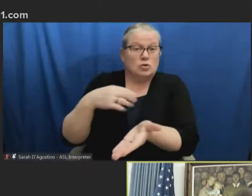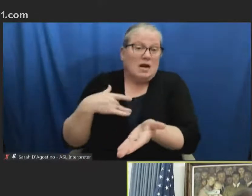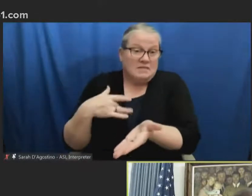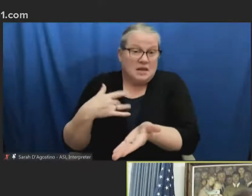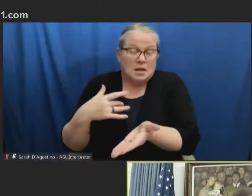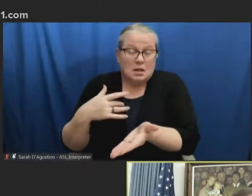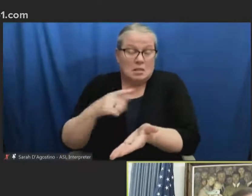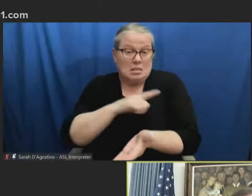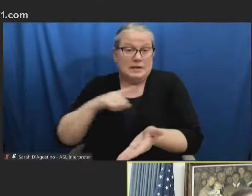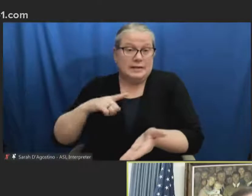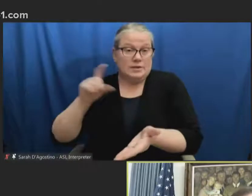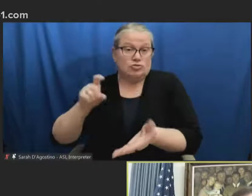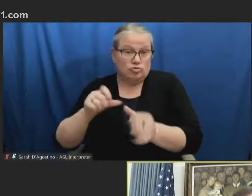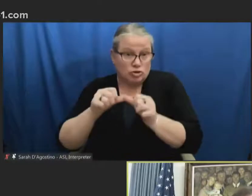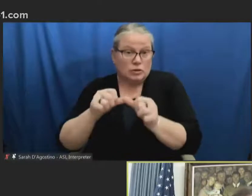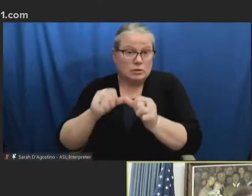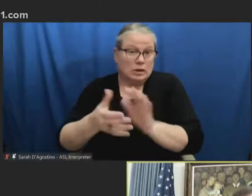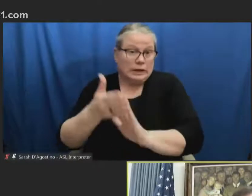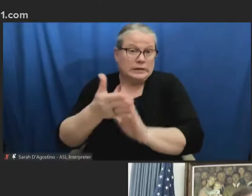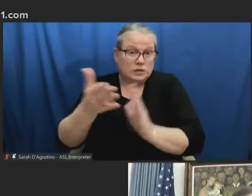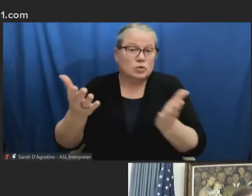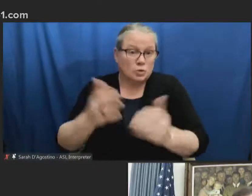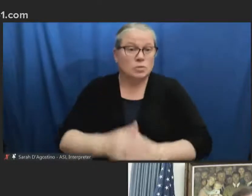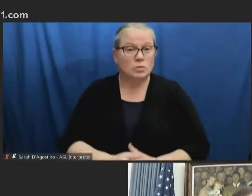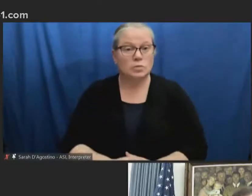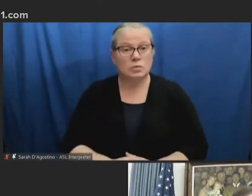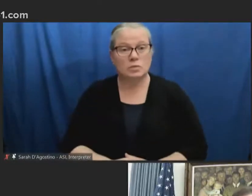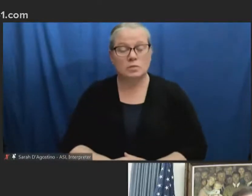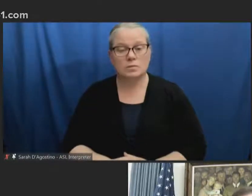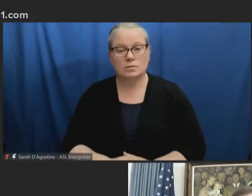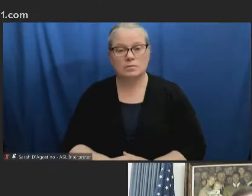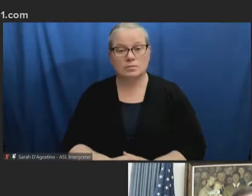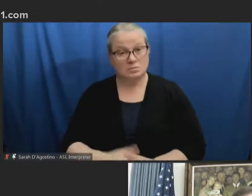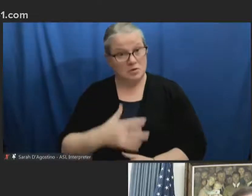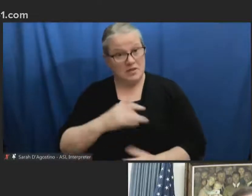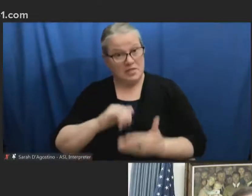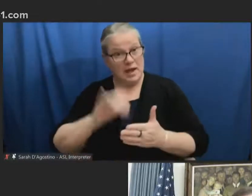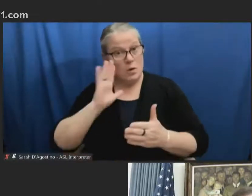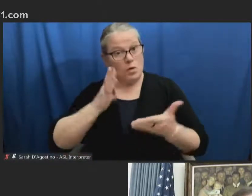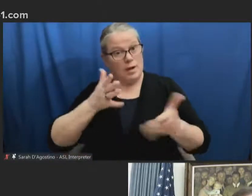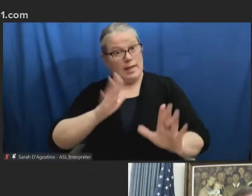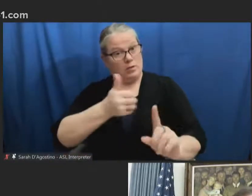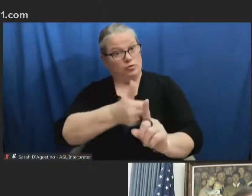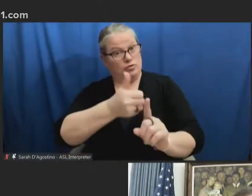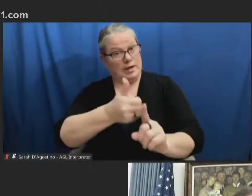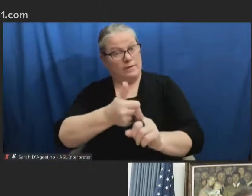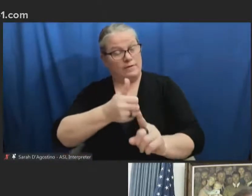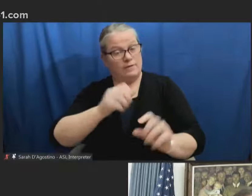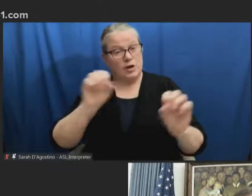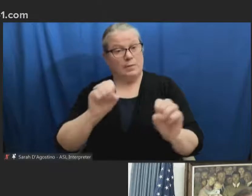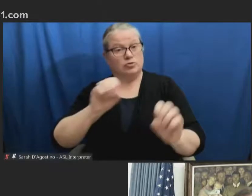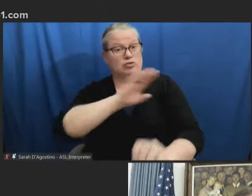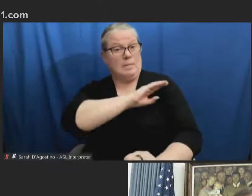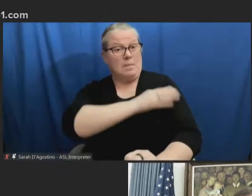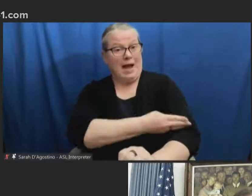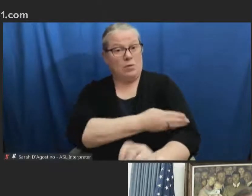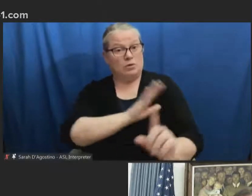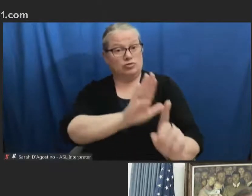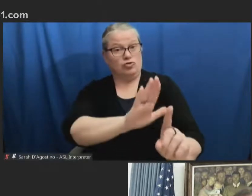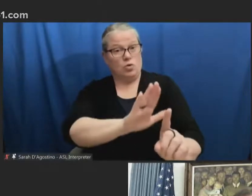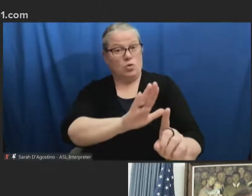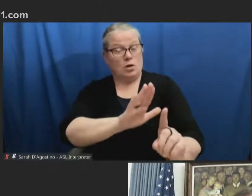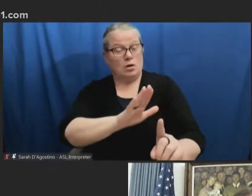continue a little bit longer. So would you see that as giving you some emergency powers, continuing past the point when